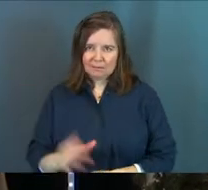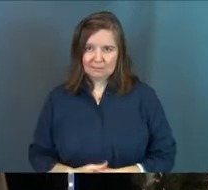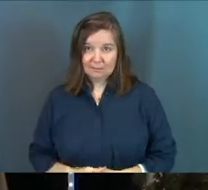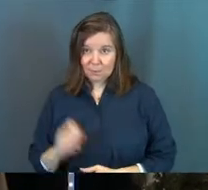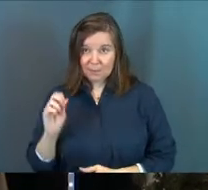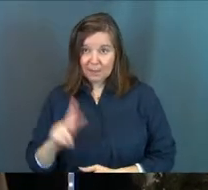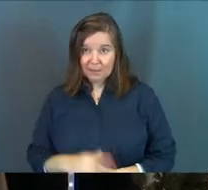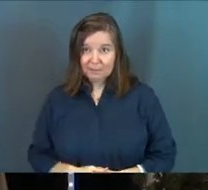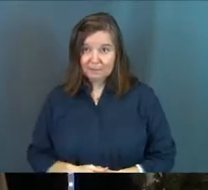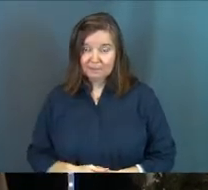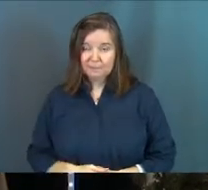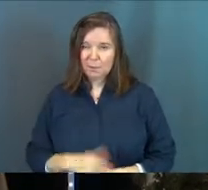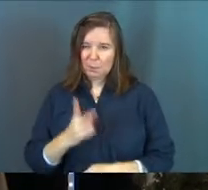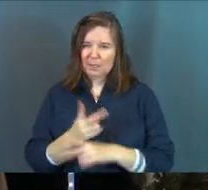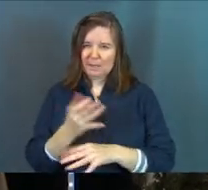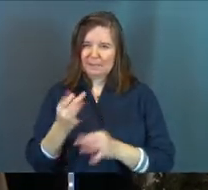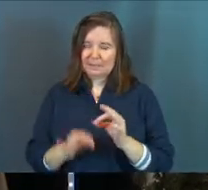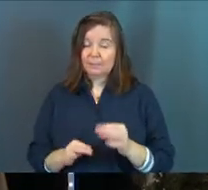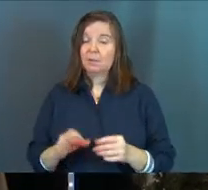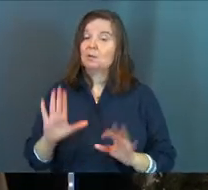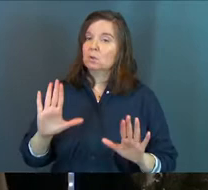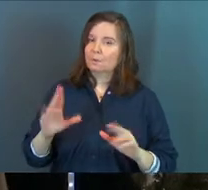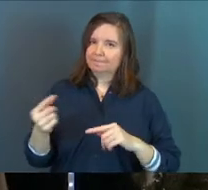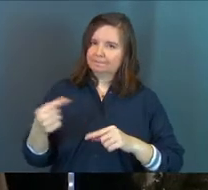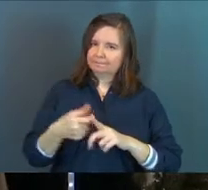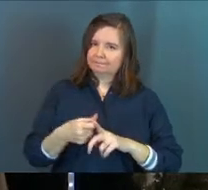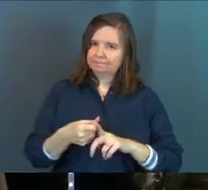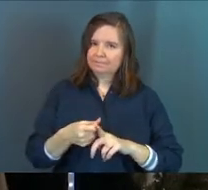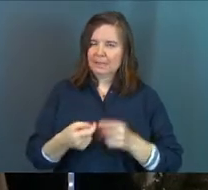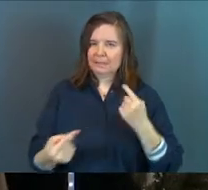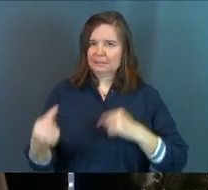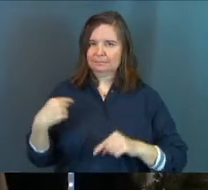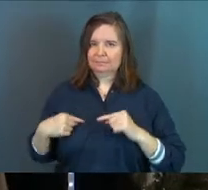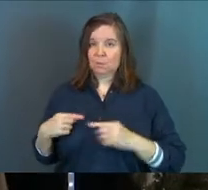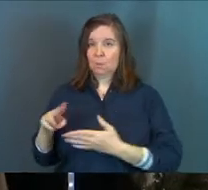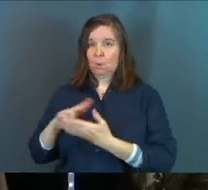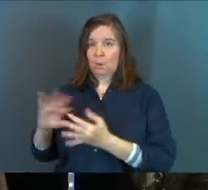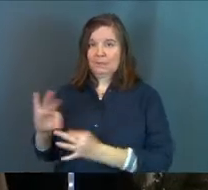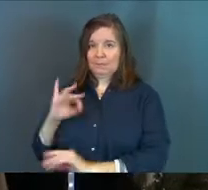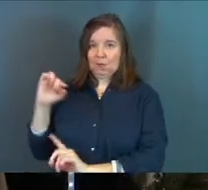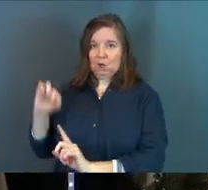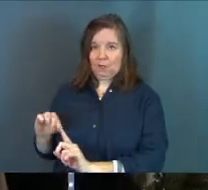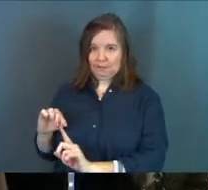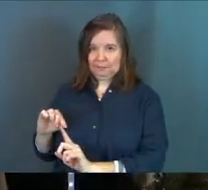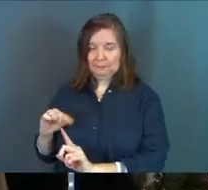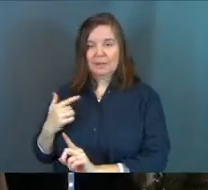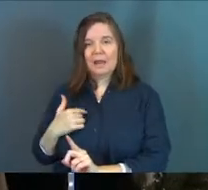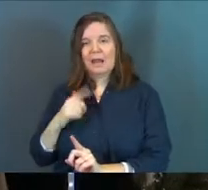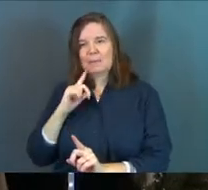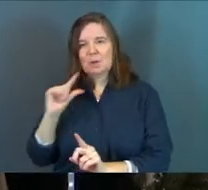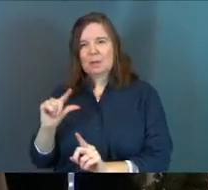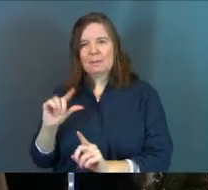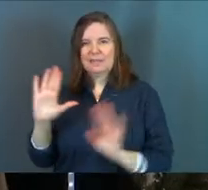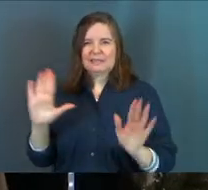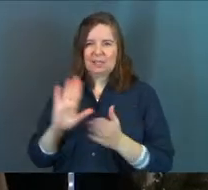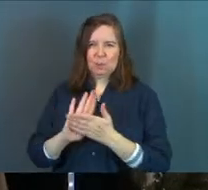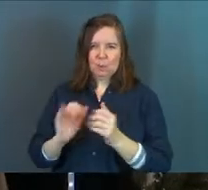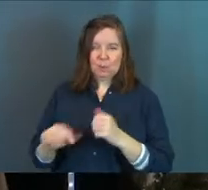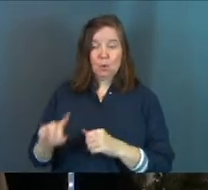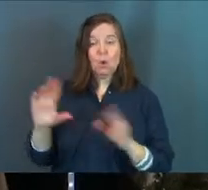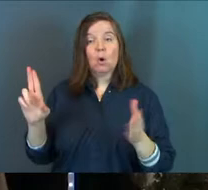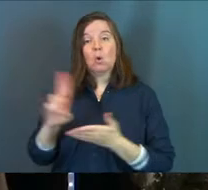Okay, we'll keep that simple. So the Holy Spirit, let's pull it back here, and let's just talk about the Holy Spirit for a second, and I'm going to do a little Sunday school